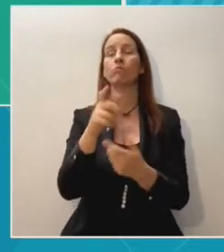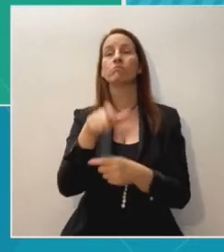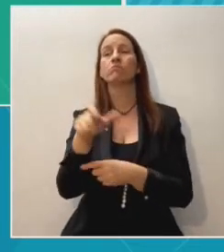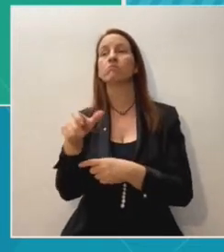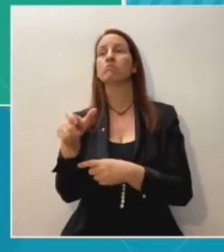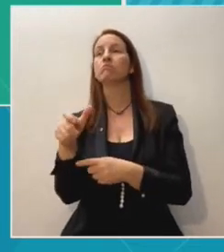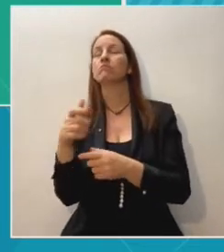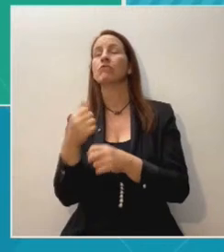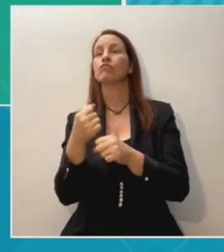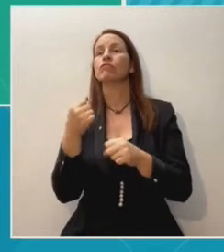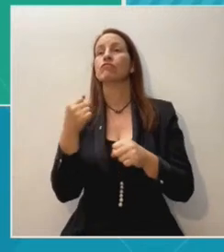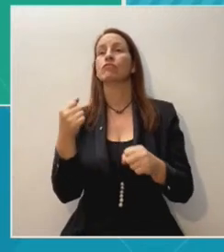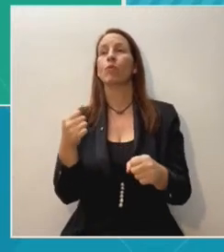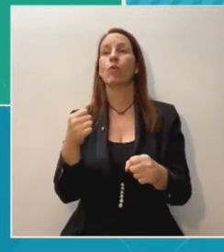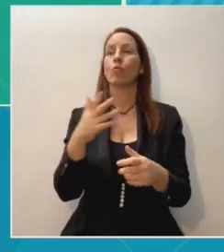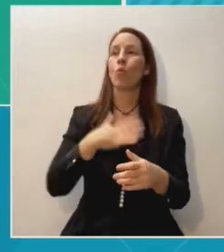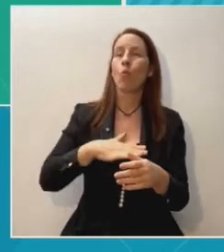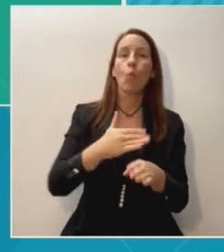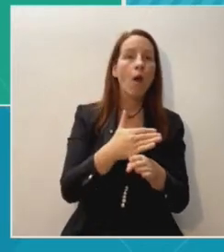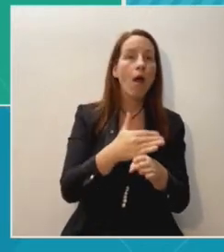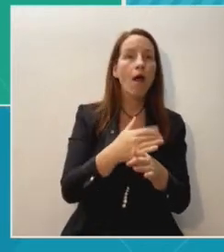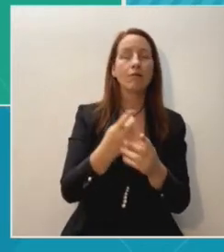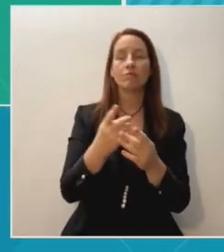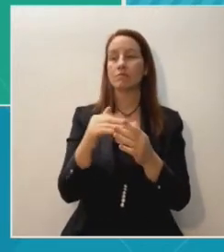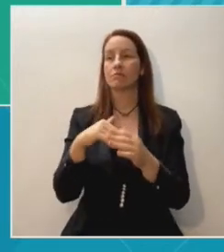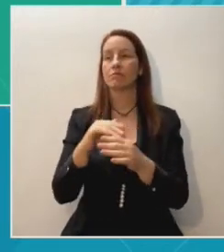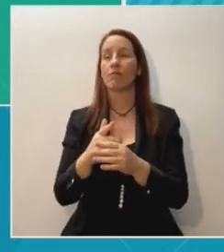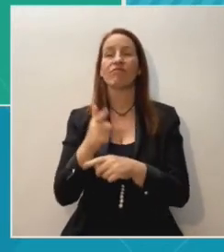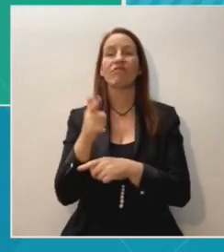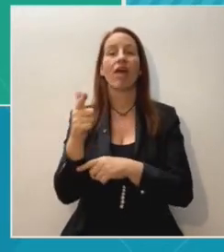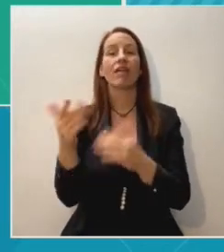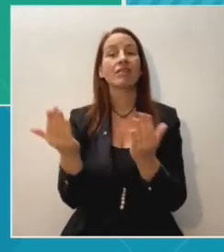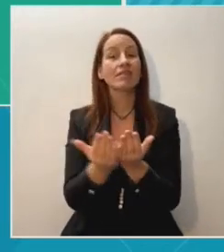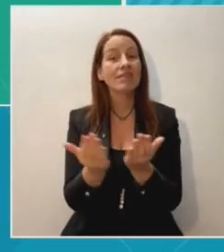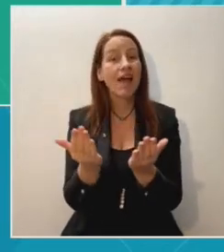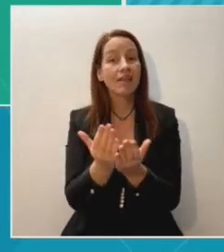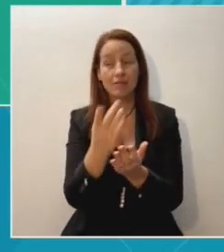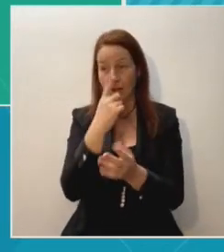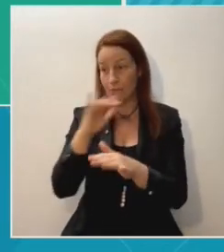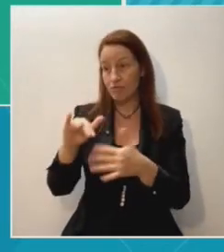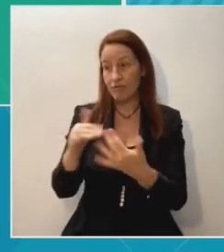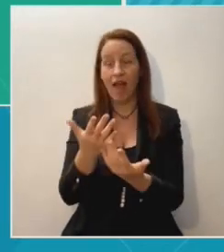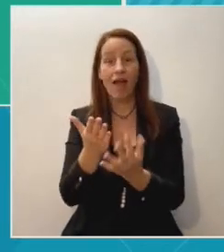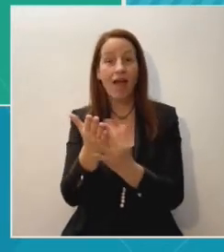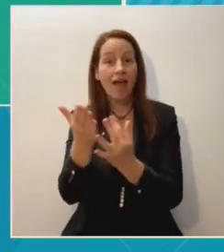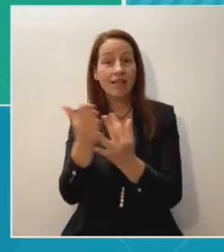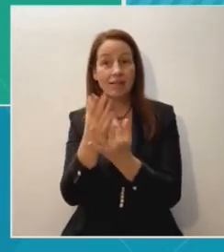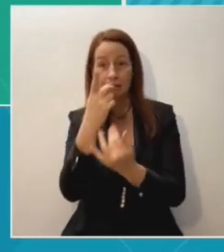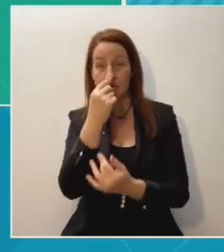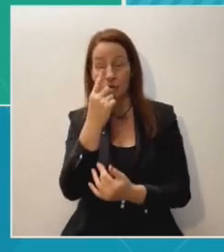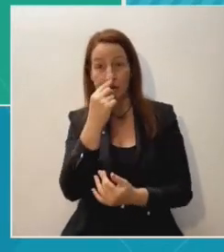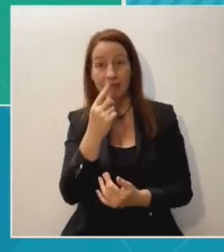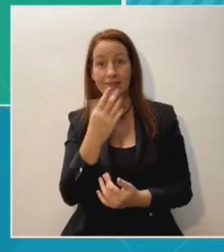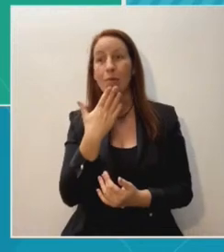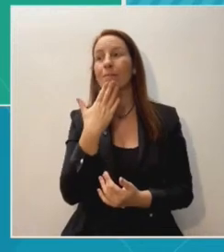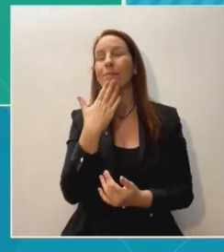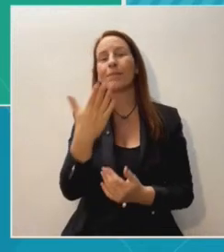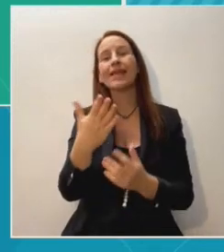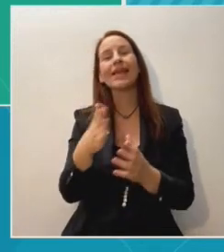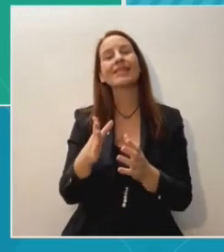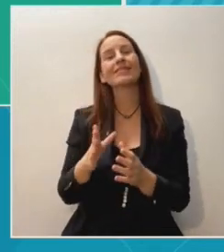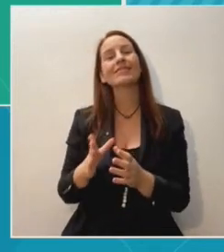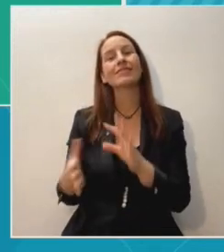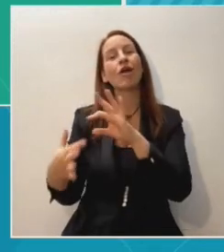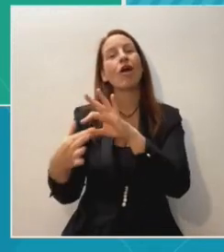in further study, and provide access to opportunities. So please get in touch with the team via the University of Brighton